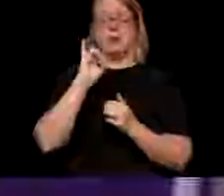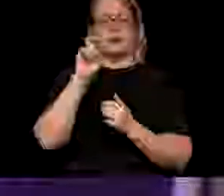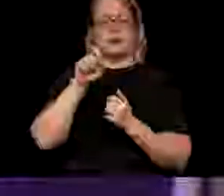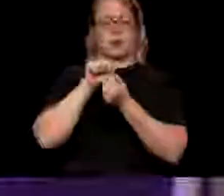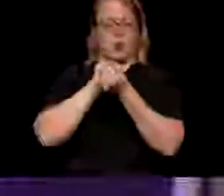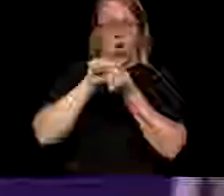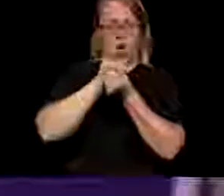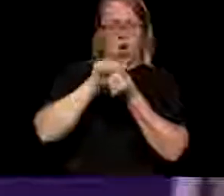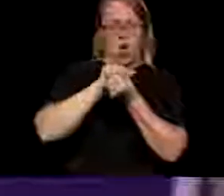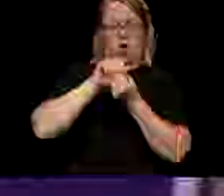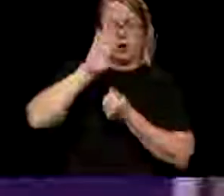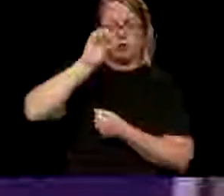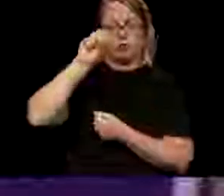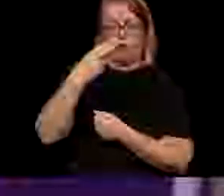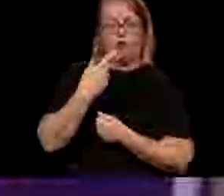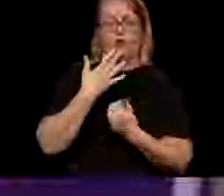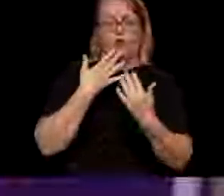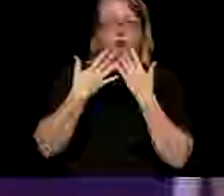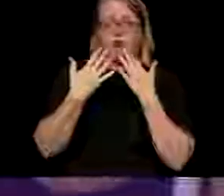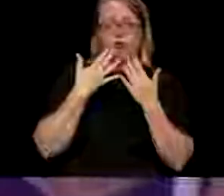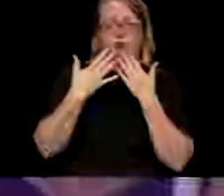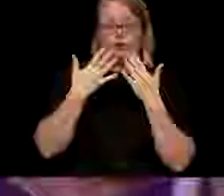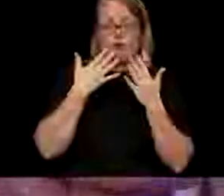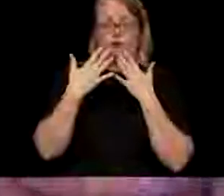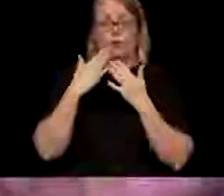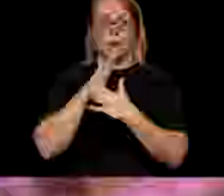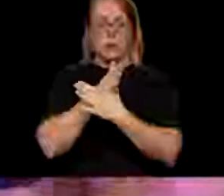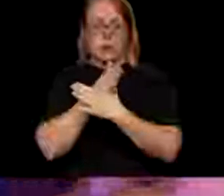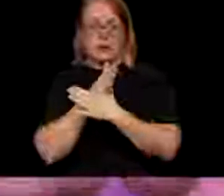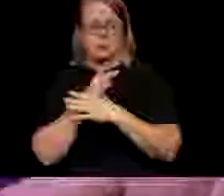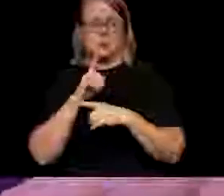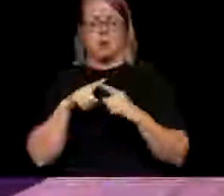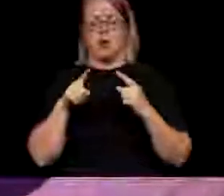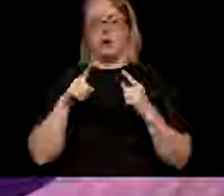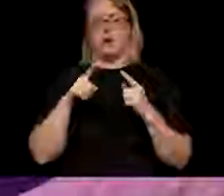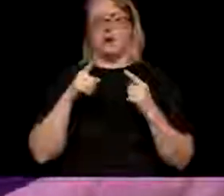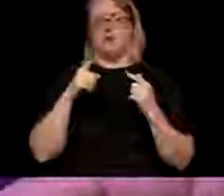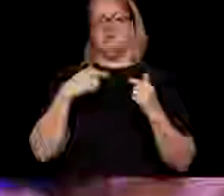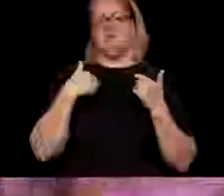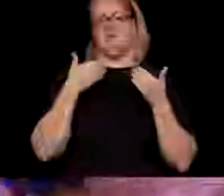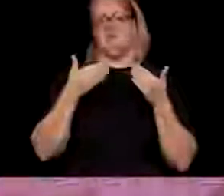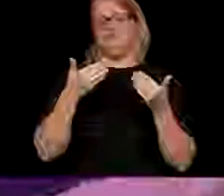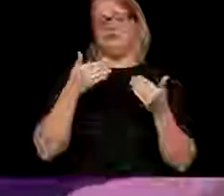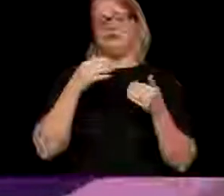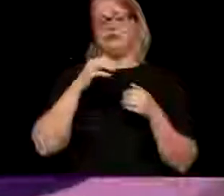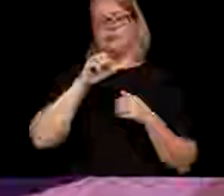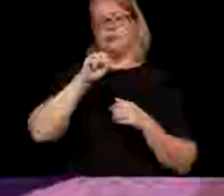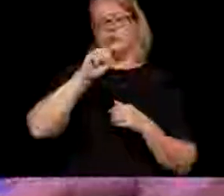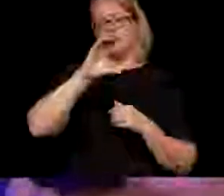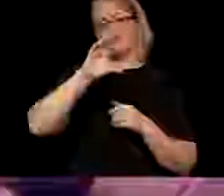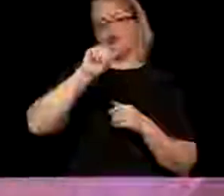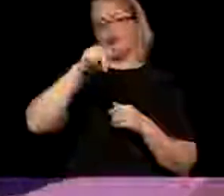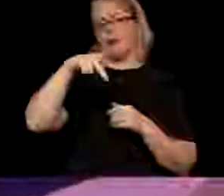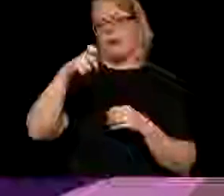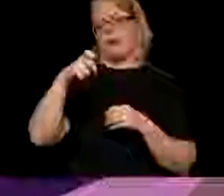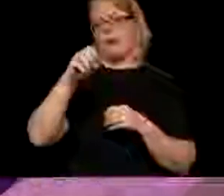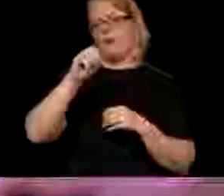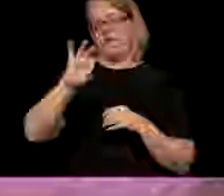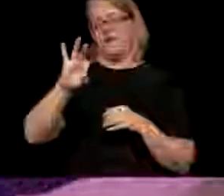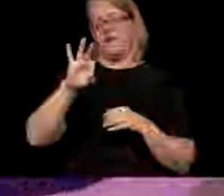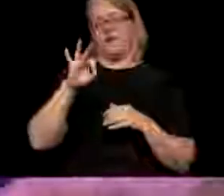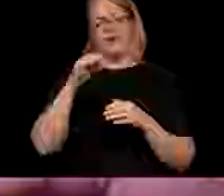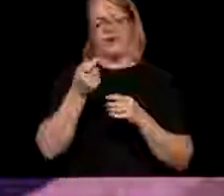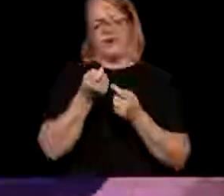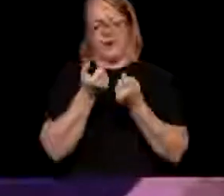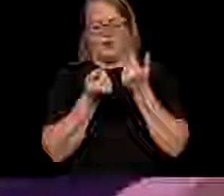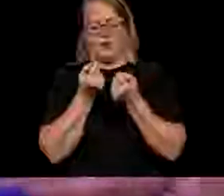paint on the brush. If you have a lot of extra paint, you can just scrape it off. You don't need to wash it, but you